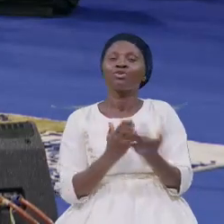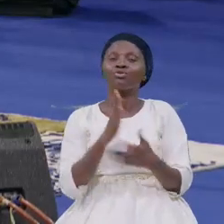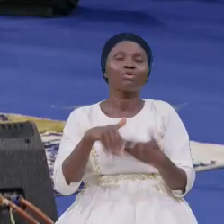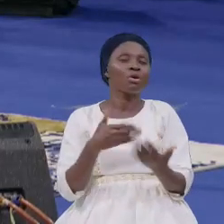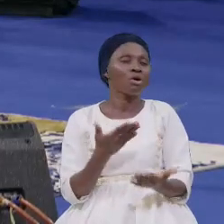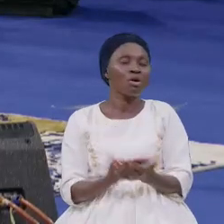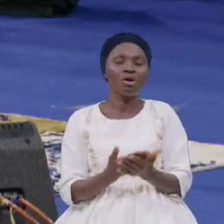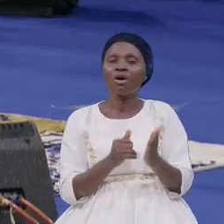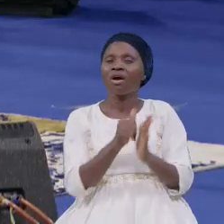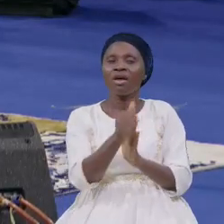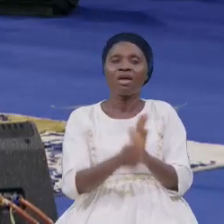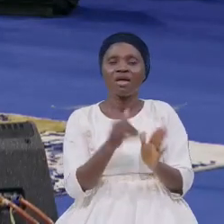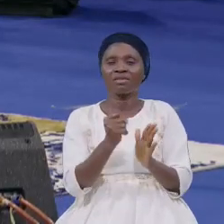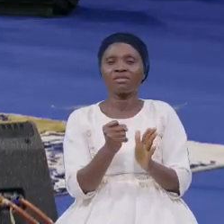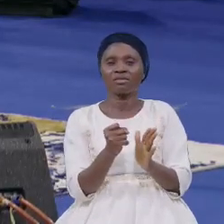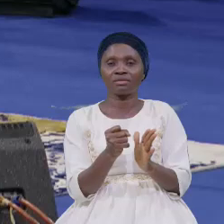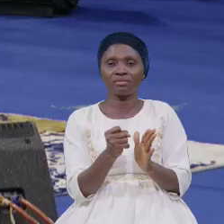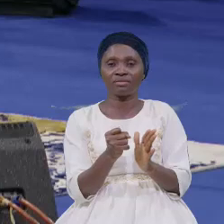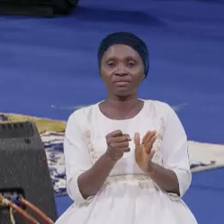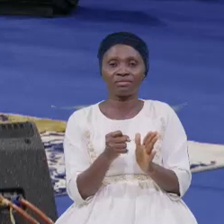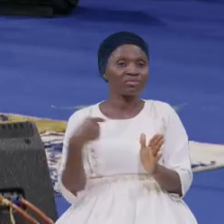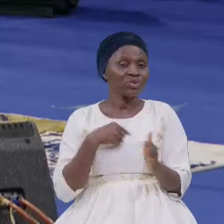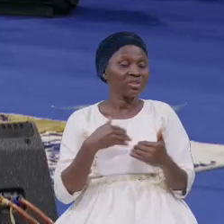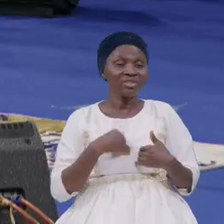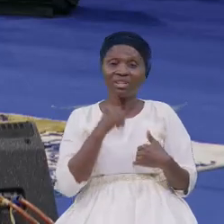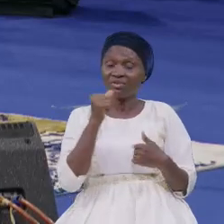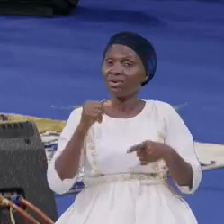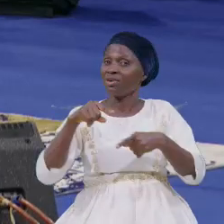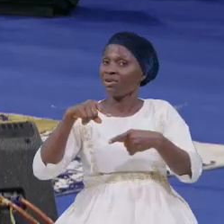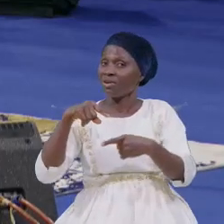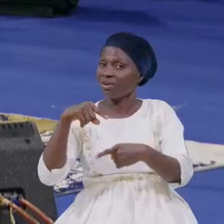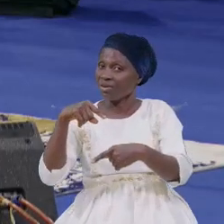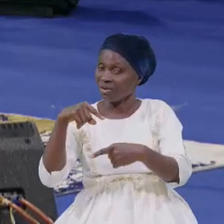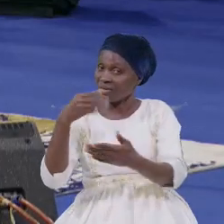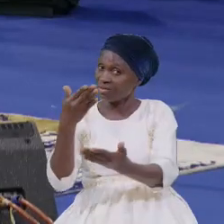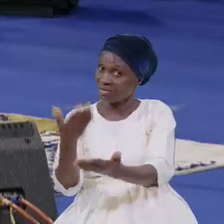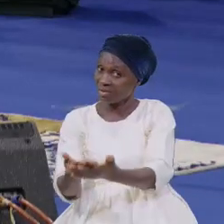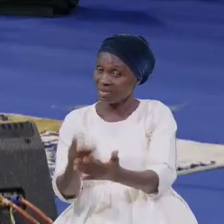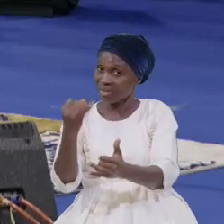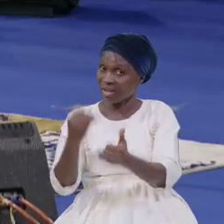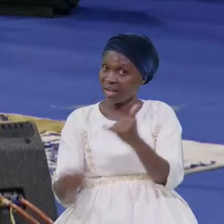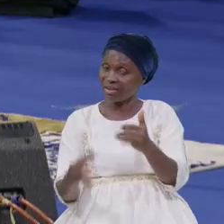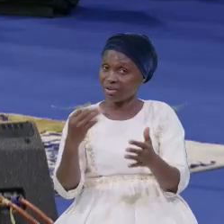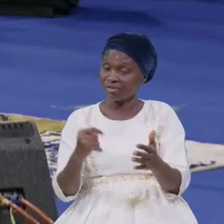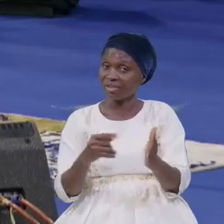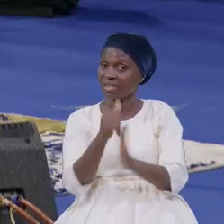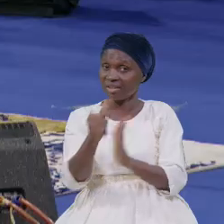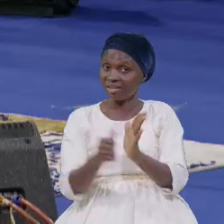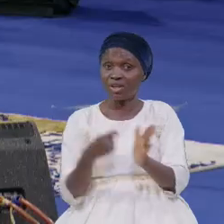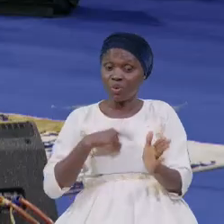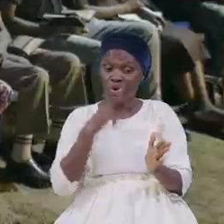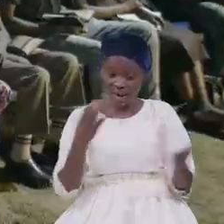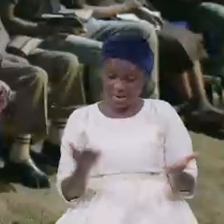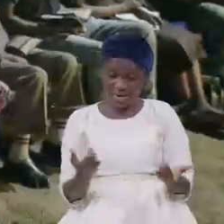And we have not gone to the end of the ages. Here we are today. Your life will be glorifying to